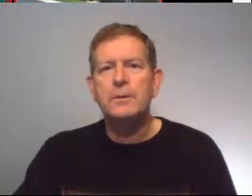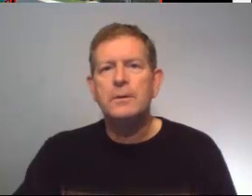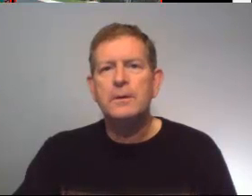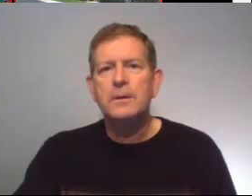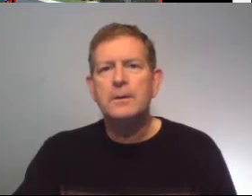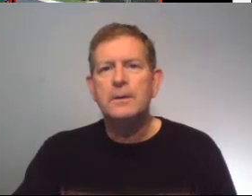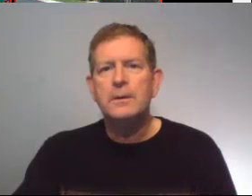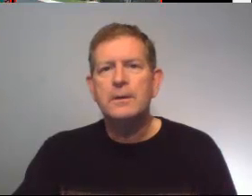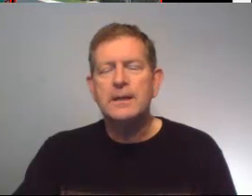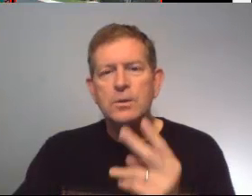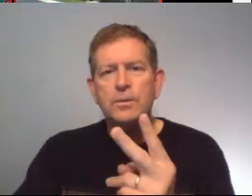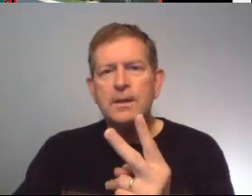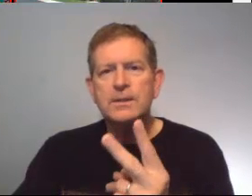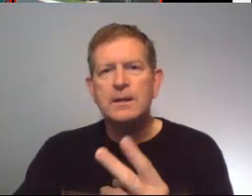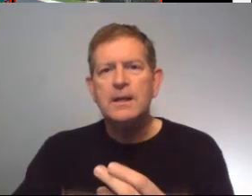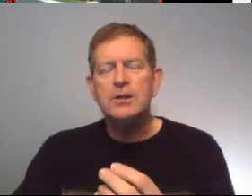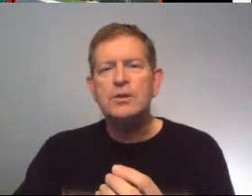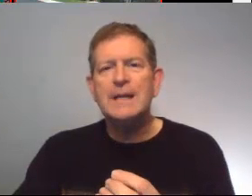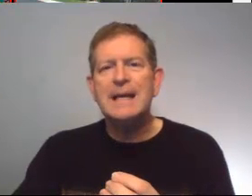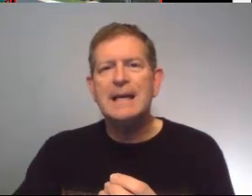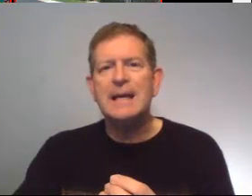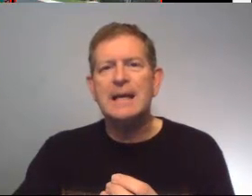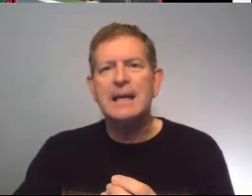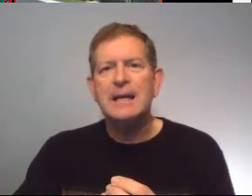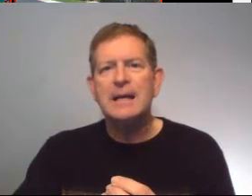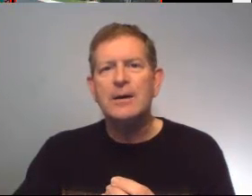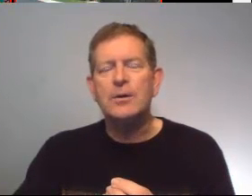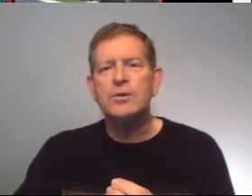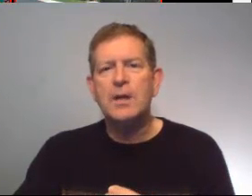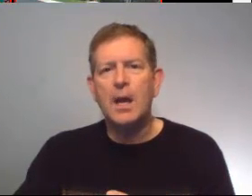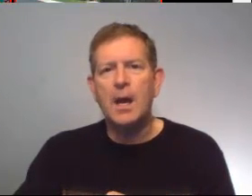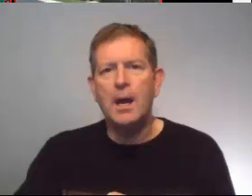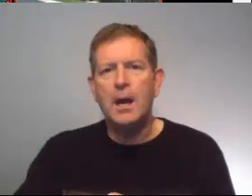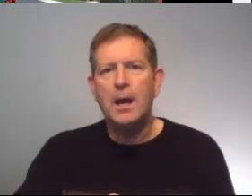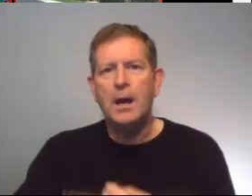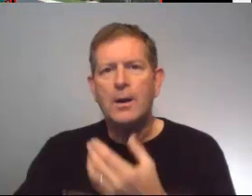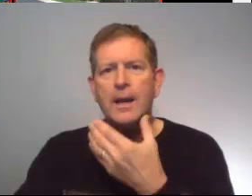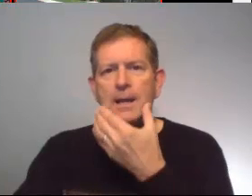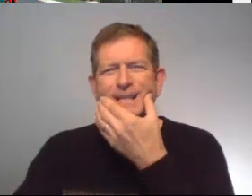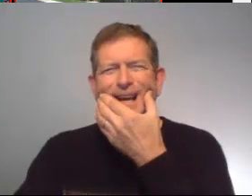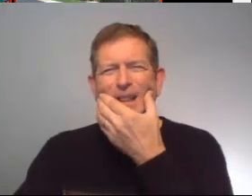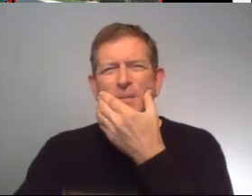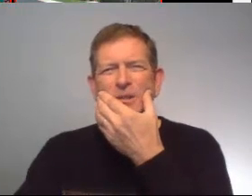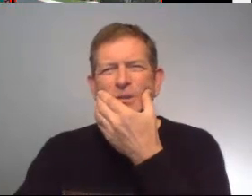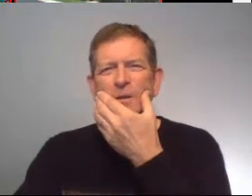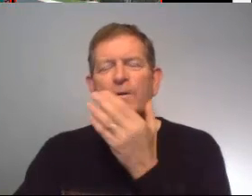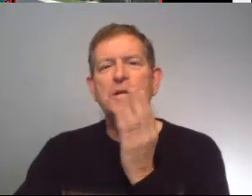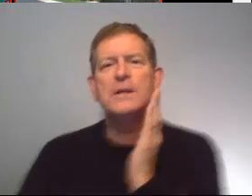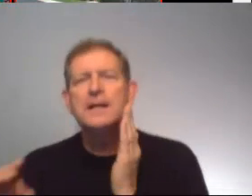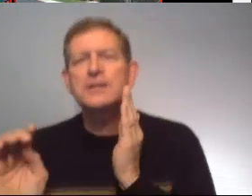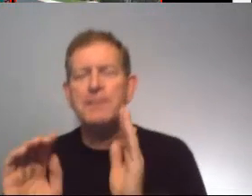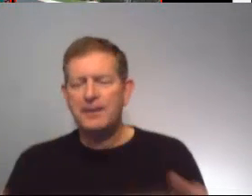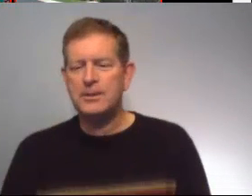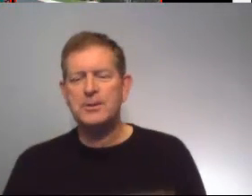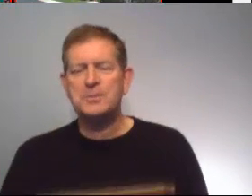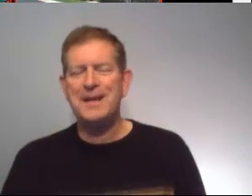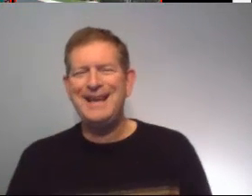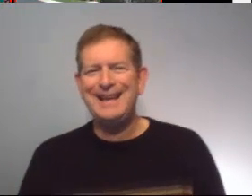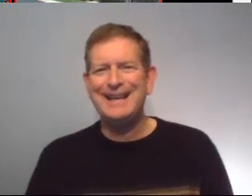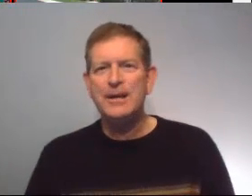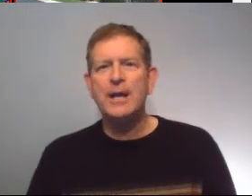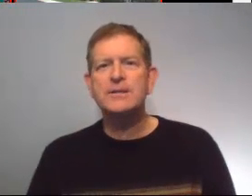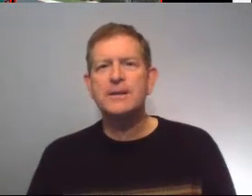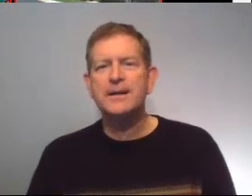campo. Okay, two things there. Did you say or did you say Okay, tighten the muscles in your face. Smile, excuse